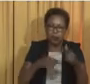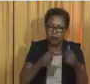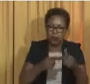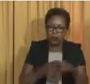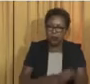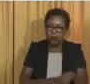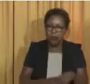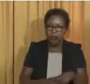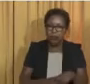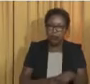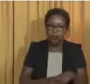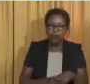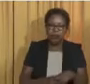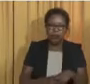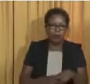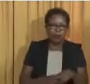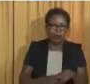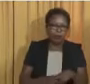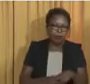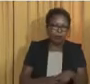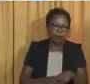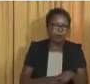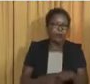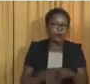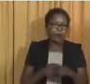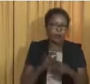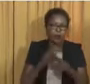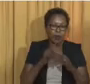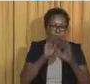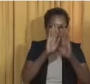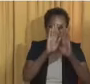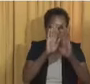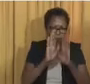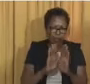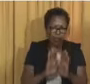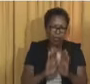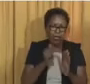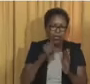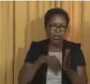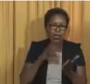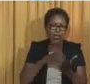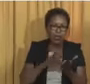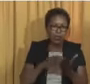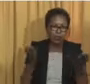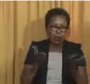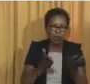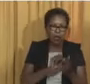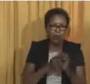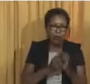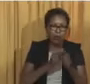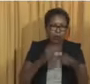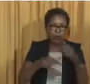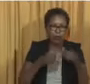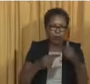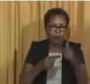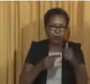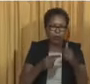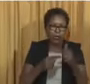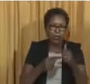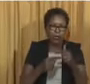The jurisprudential underpinning of this view is that in a case where the amendment process is